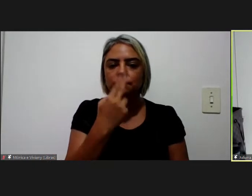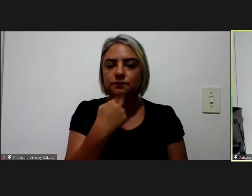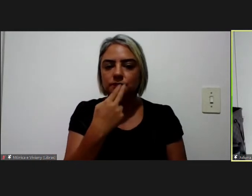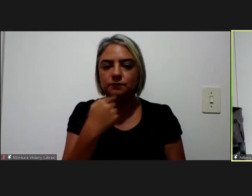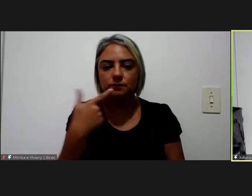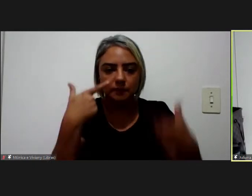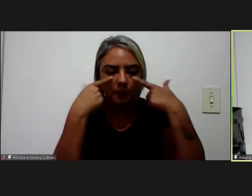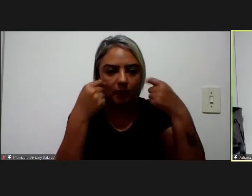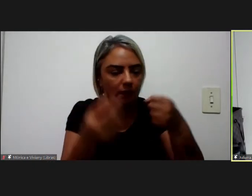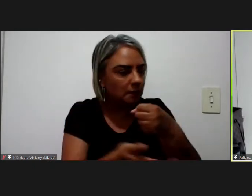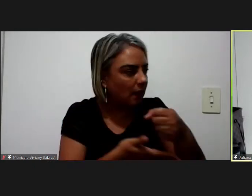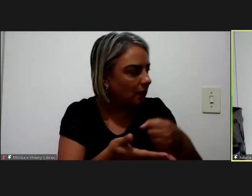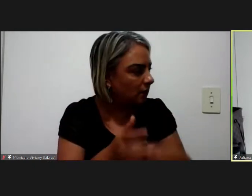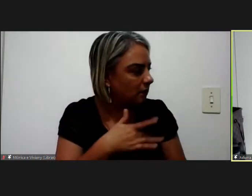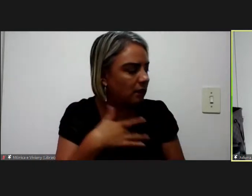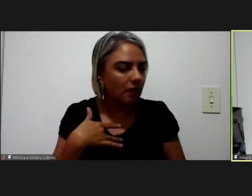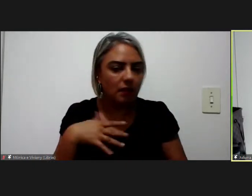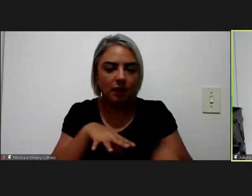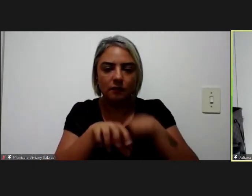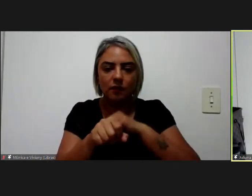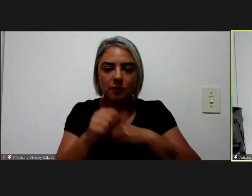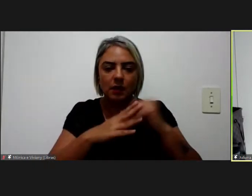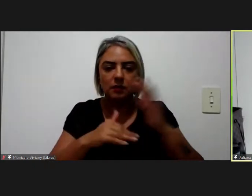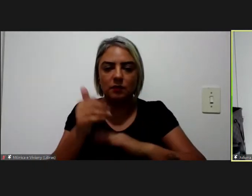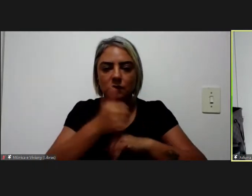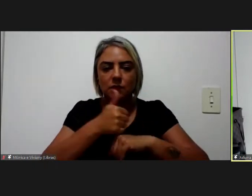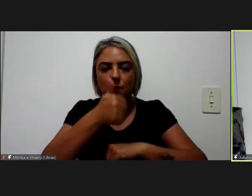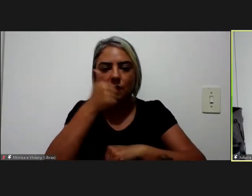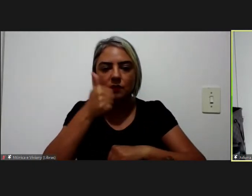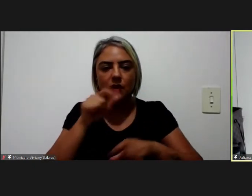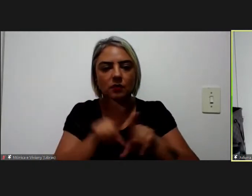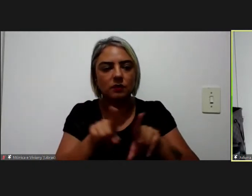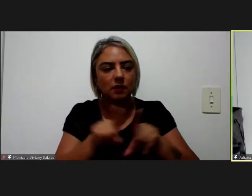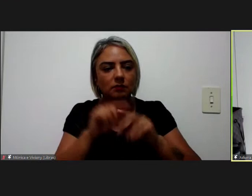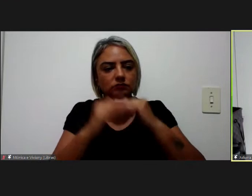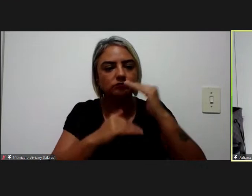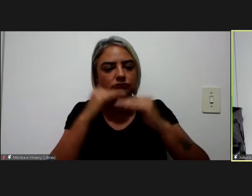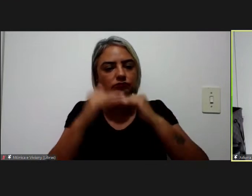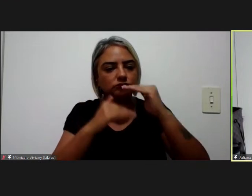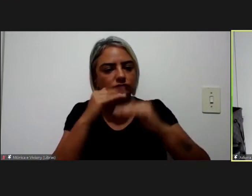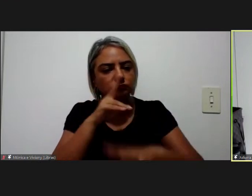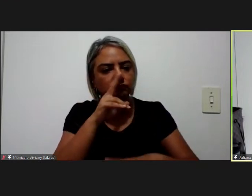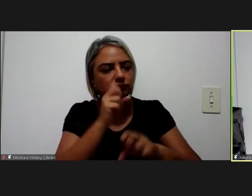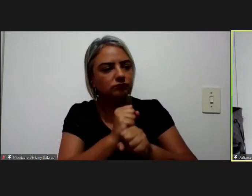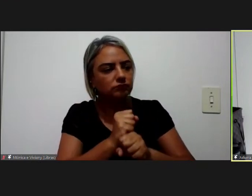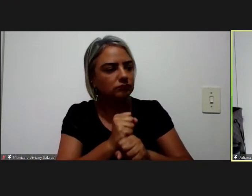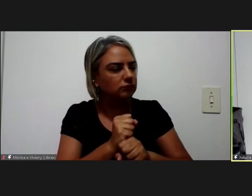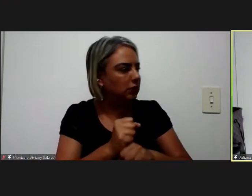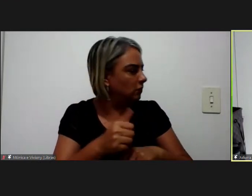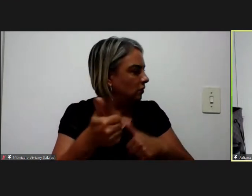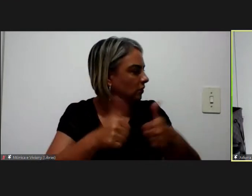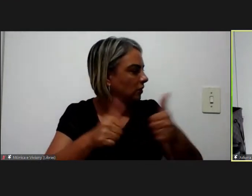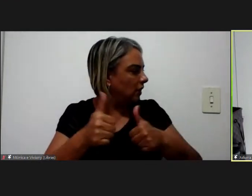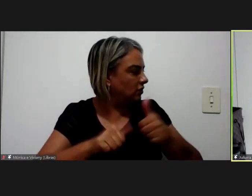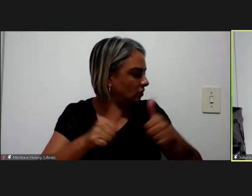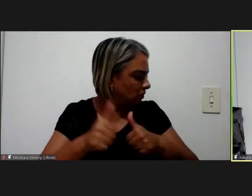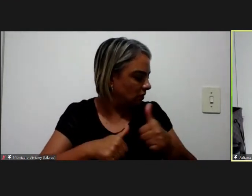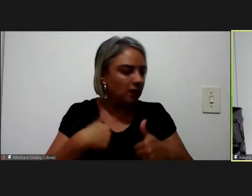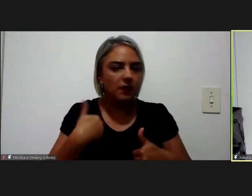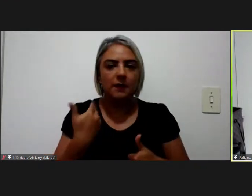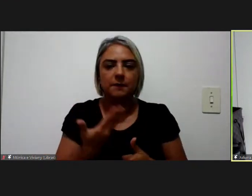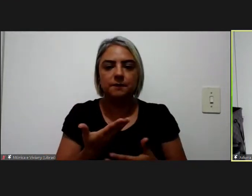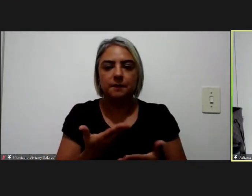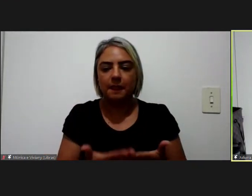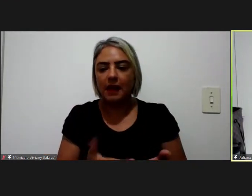atenção experience primária de in food and saúde na nutrition, formação dos primary care, and the profissionais, training of bem como professional as desenvolver well e as intensificar develop, aperfeiçoar intensify, and mecanismos improve de avaliação mechanisms of permanente